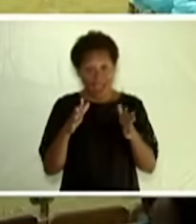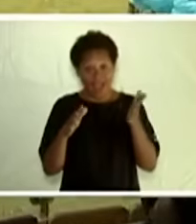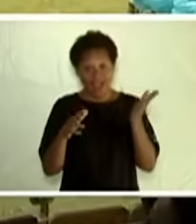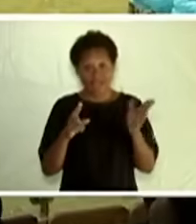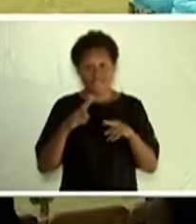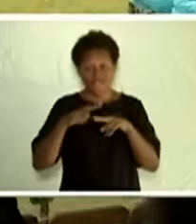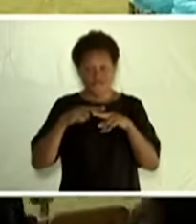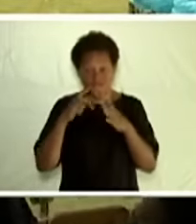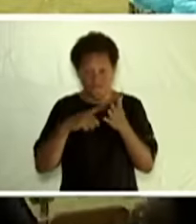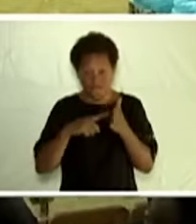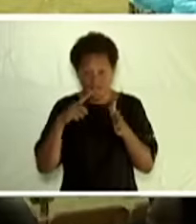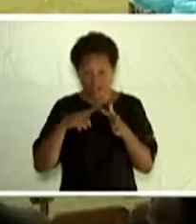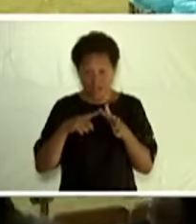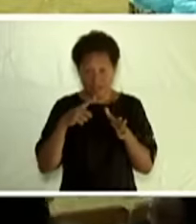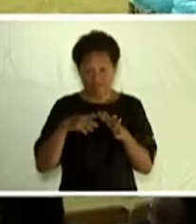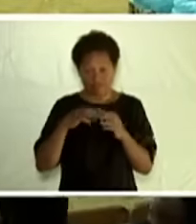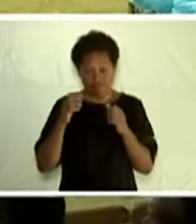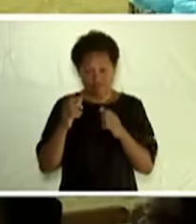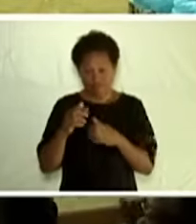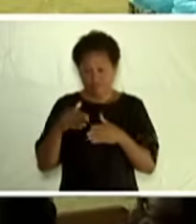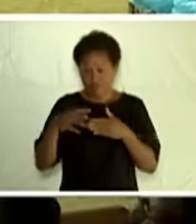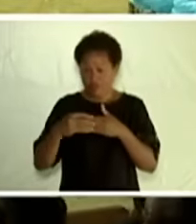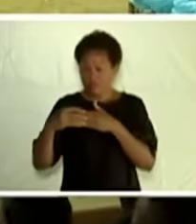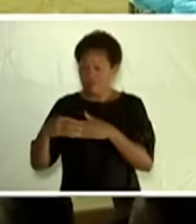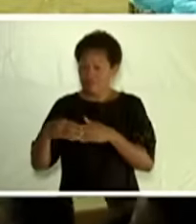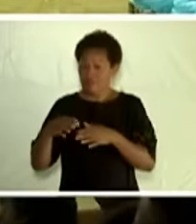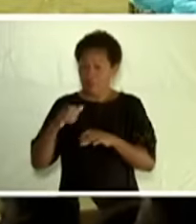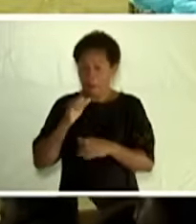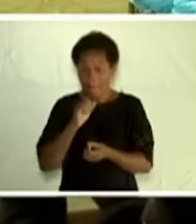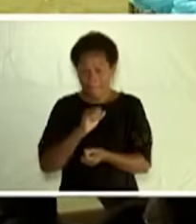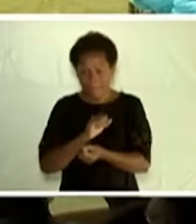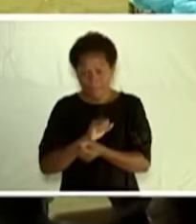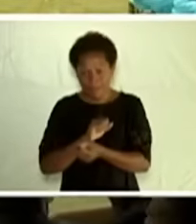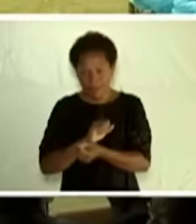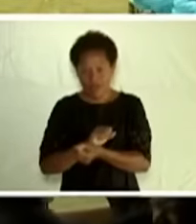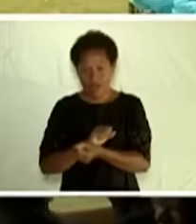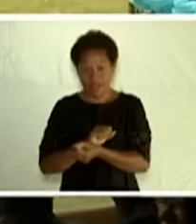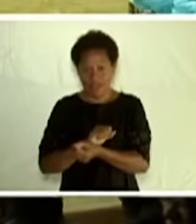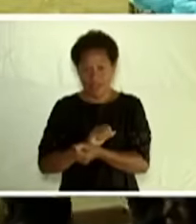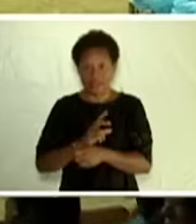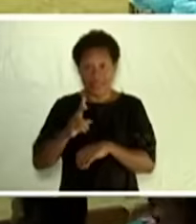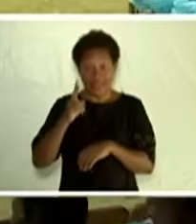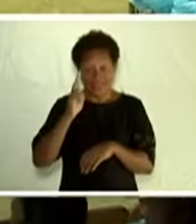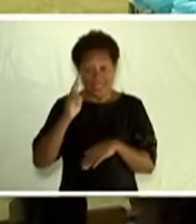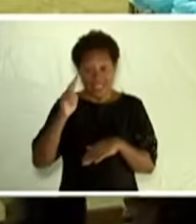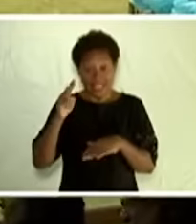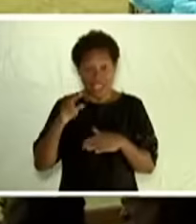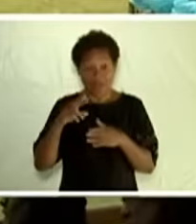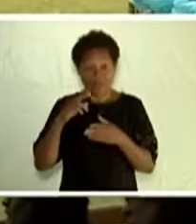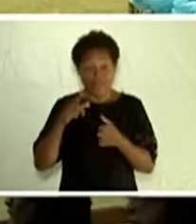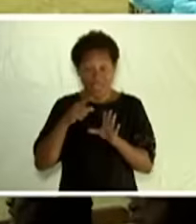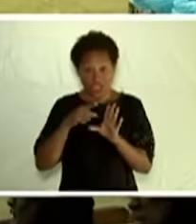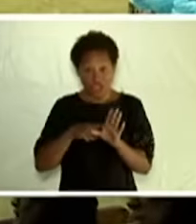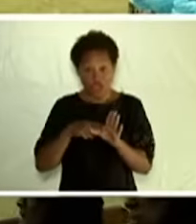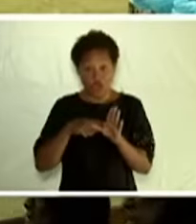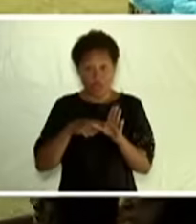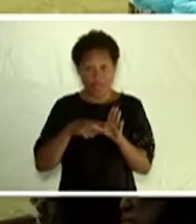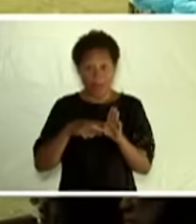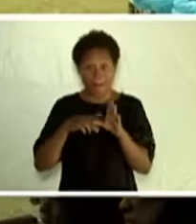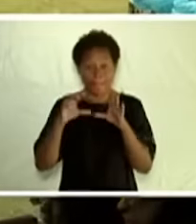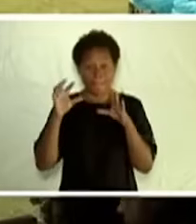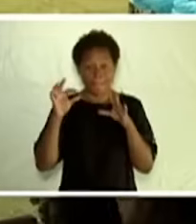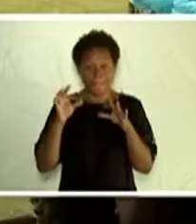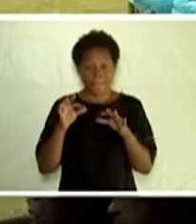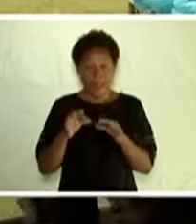Park, led by the Fiji Police Band, Fiji Corrections Band, the National Youth Band, and now we're gathered here before